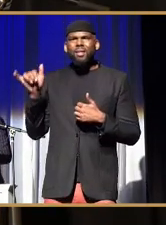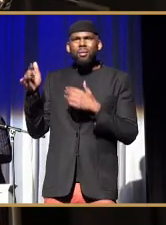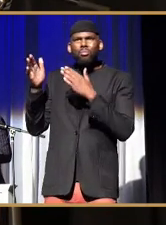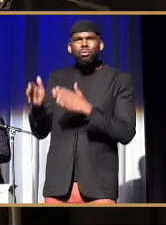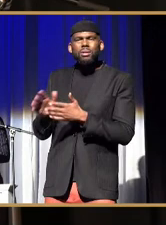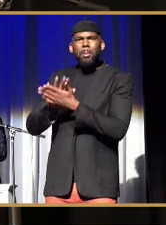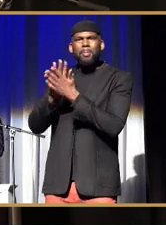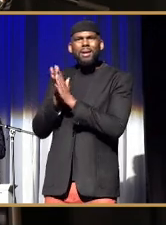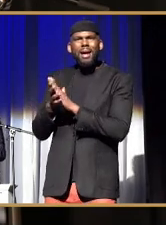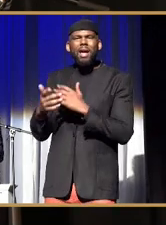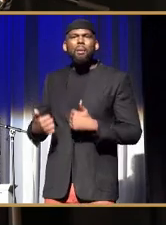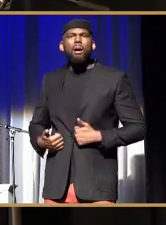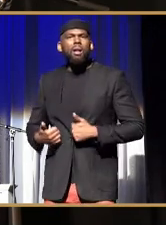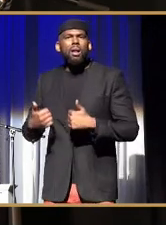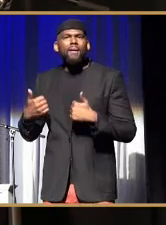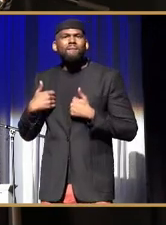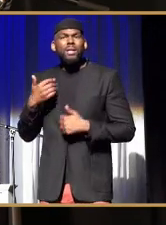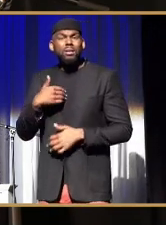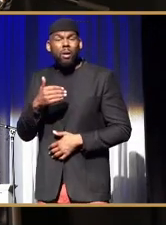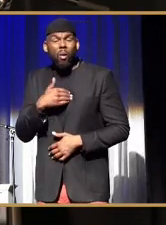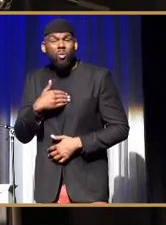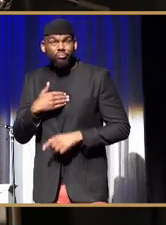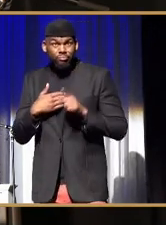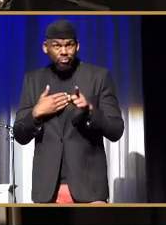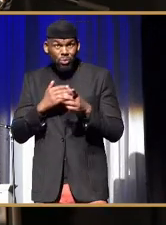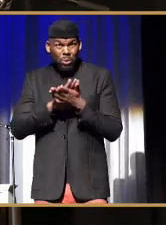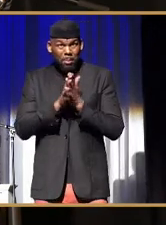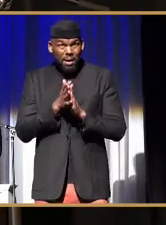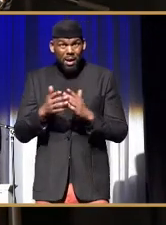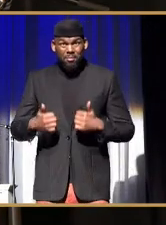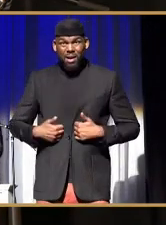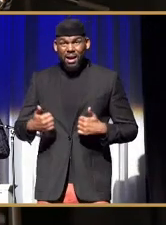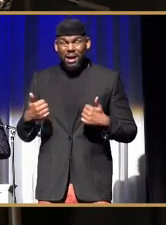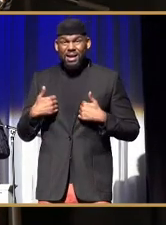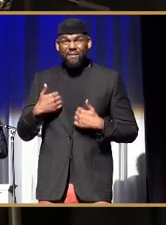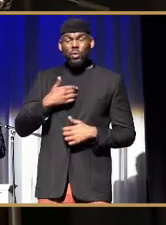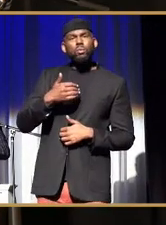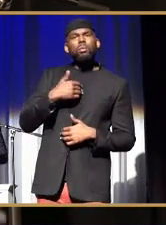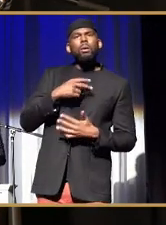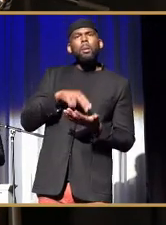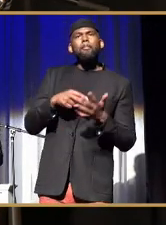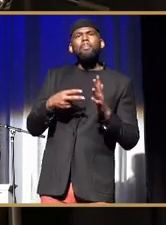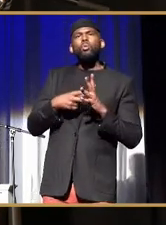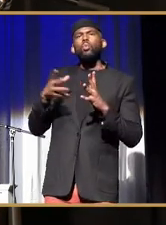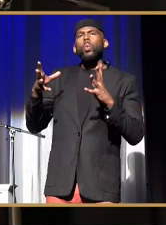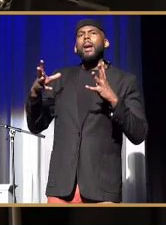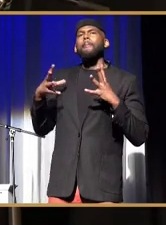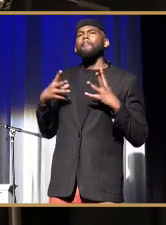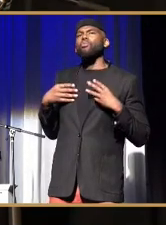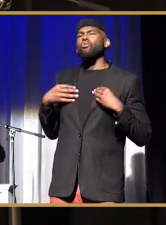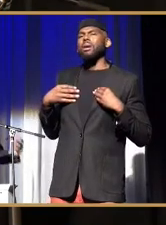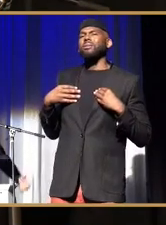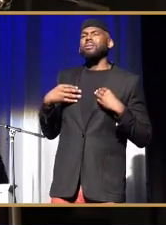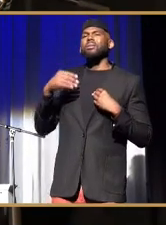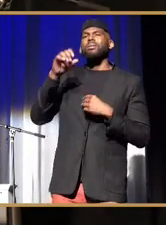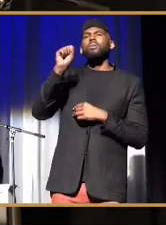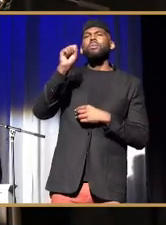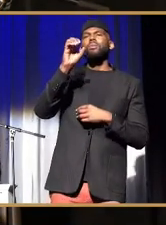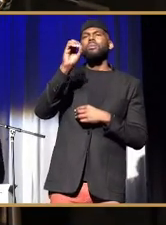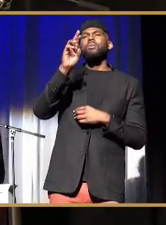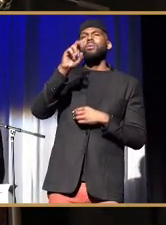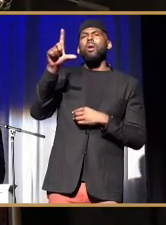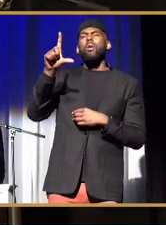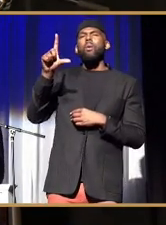soul. And when you become a living soul, you embrace the power of soul force. That